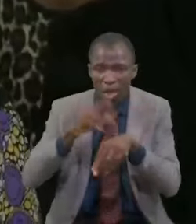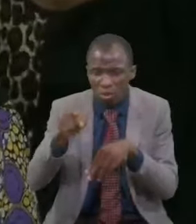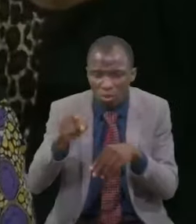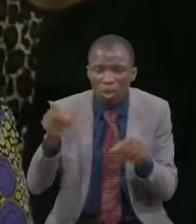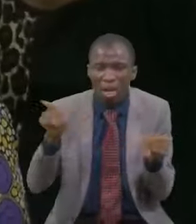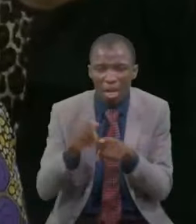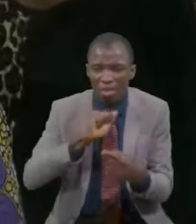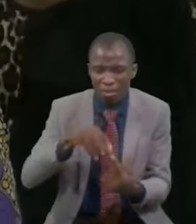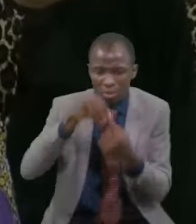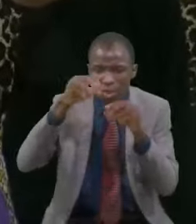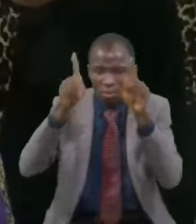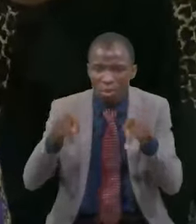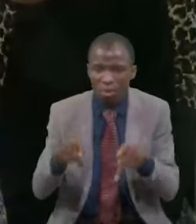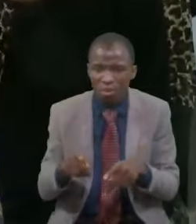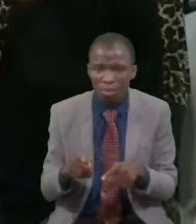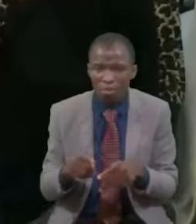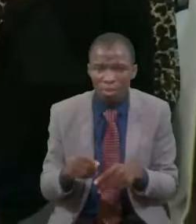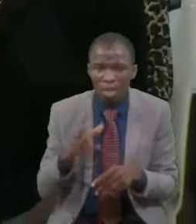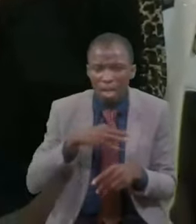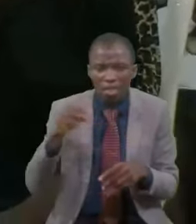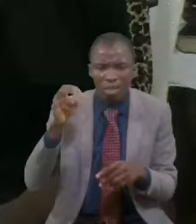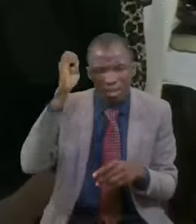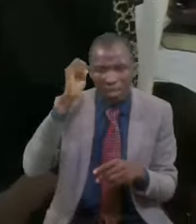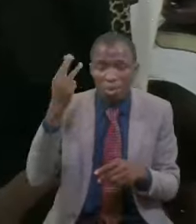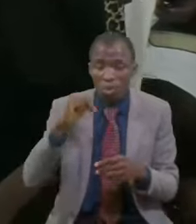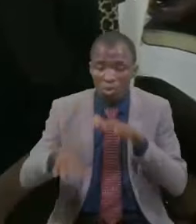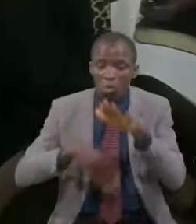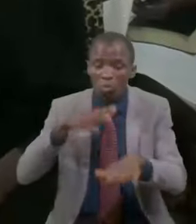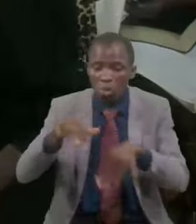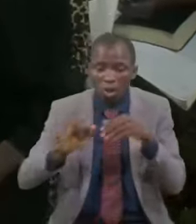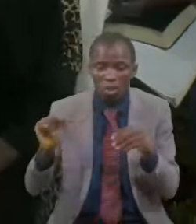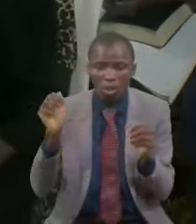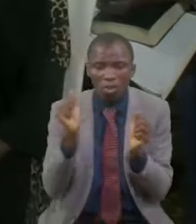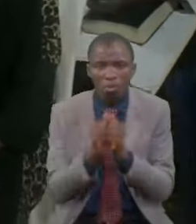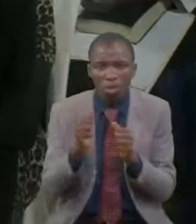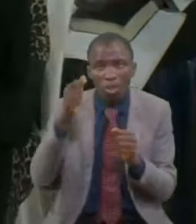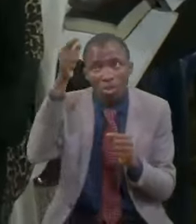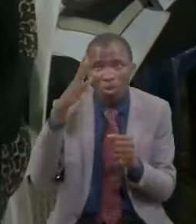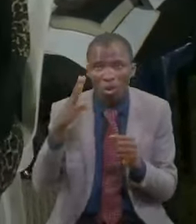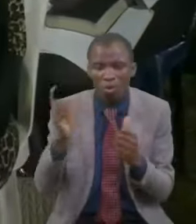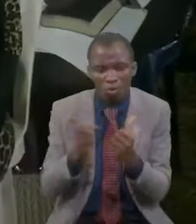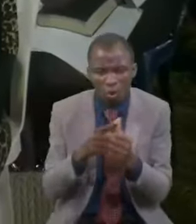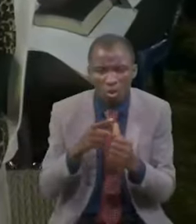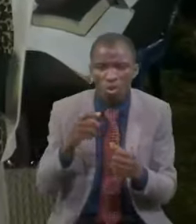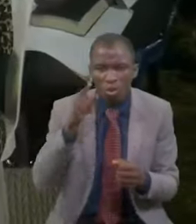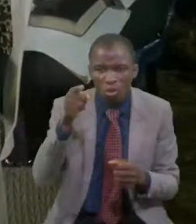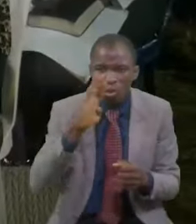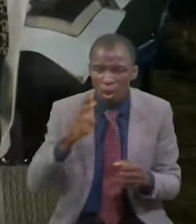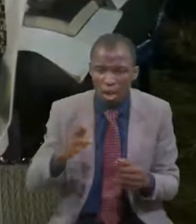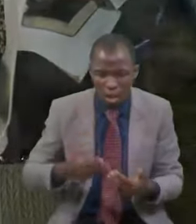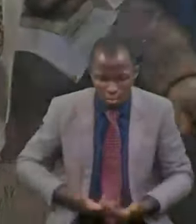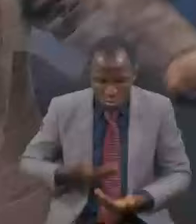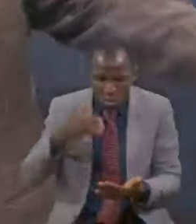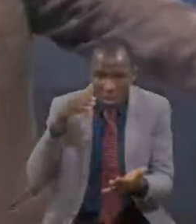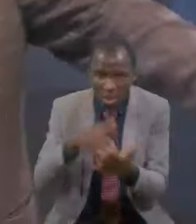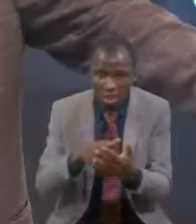was walking with God. First of all, we're born again. The guilt, the